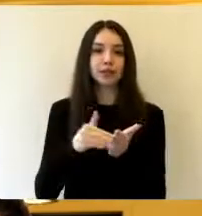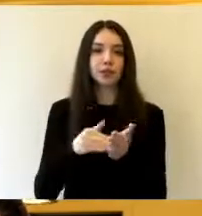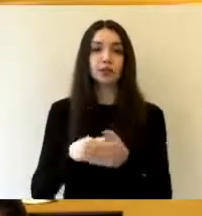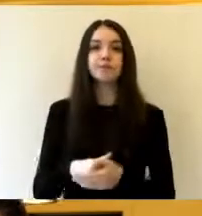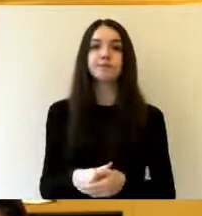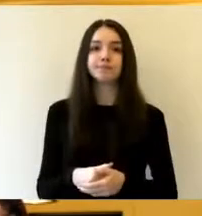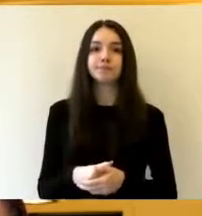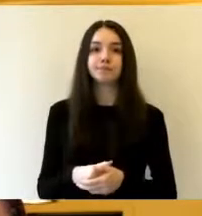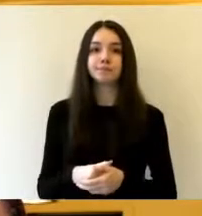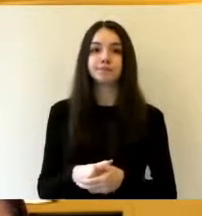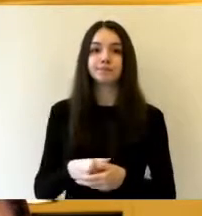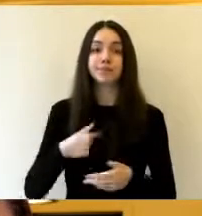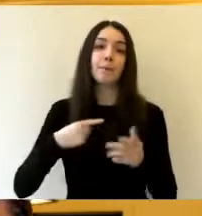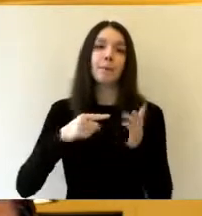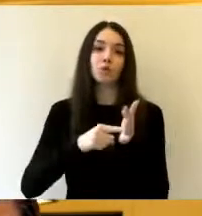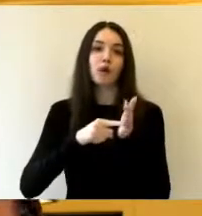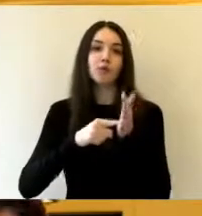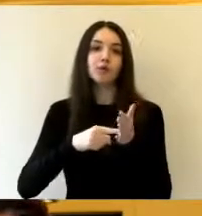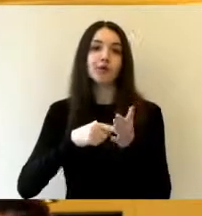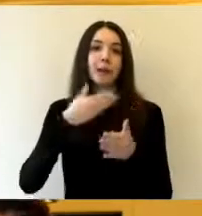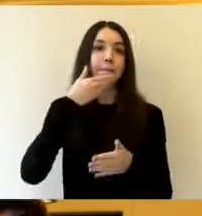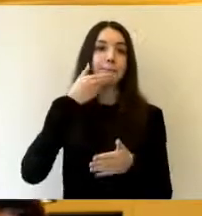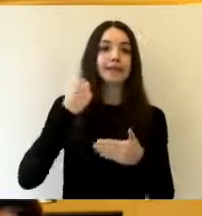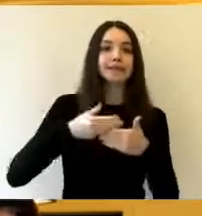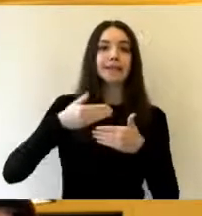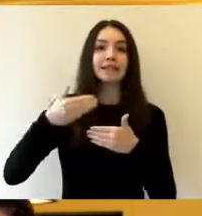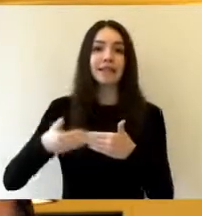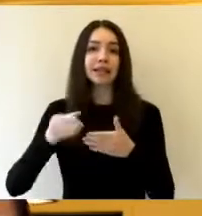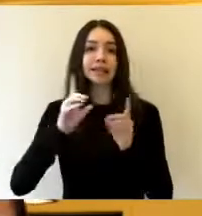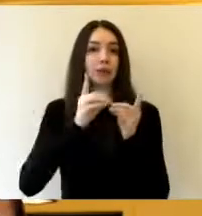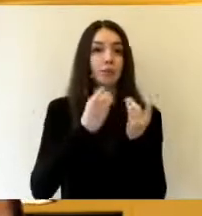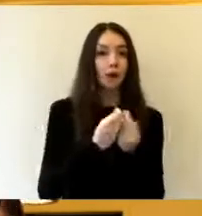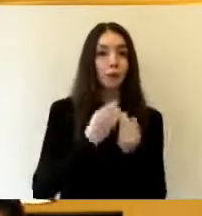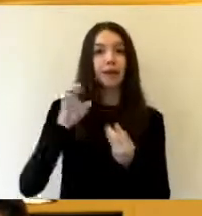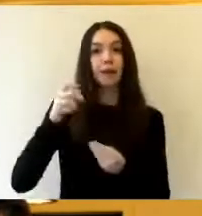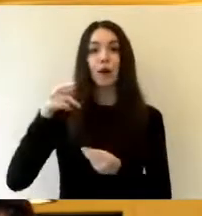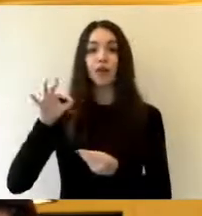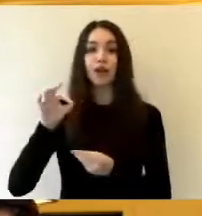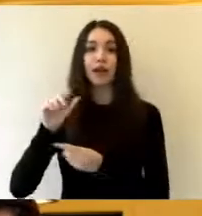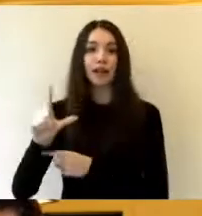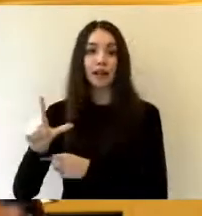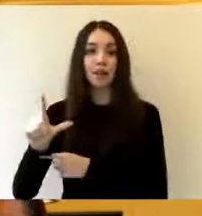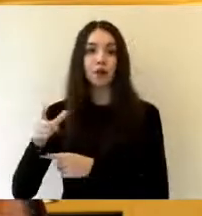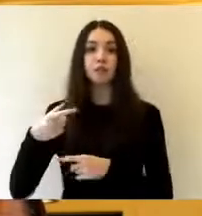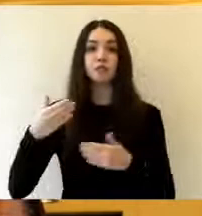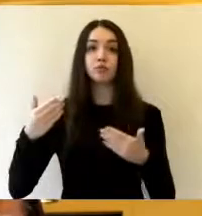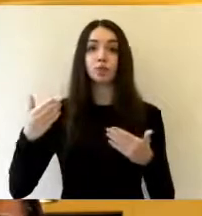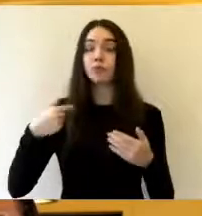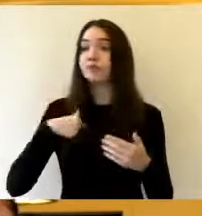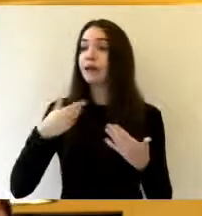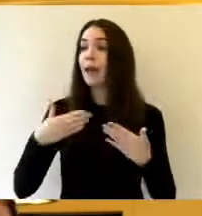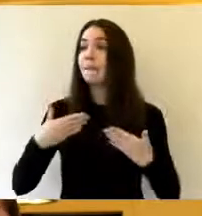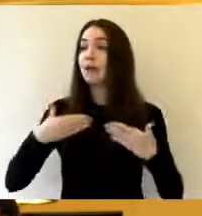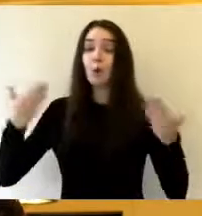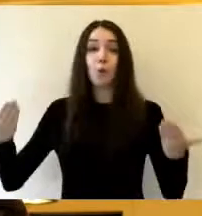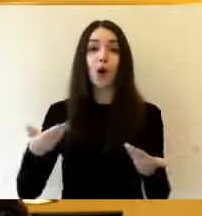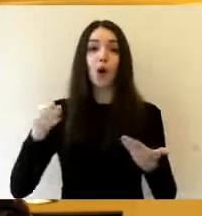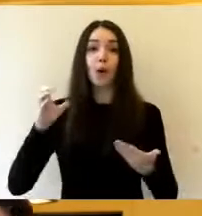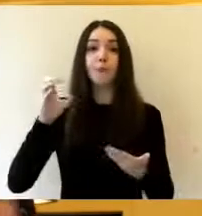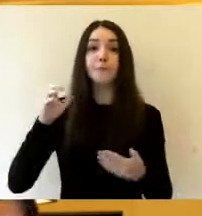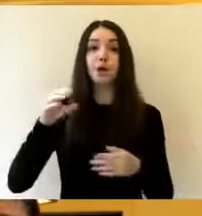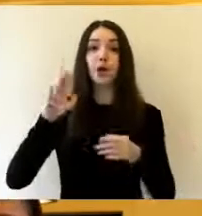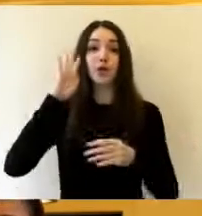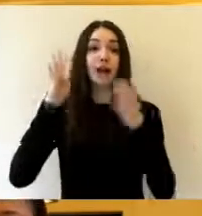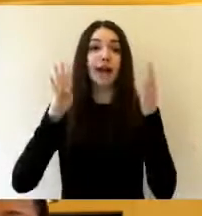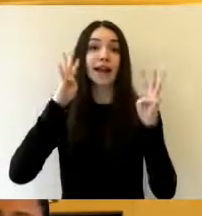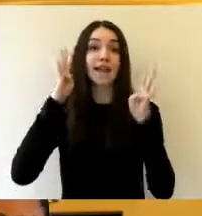Next department and the Enoch Pratt Free Library, we are thrilled to be welcoming the Creative Morning team to the